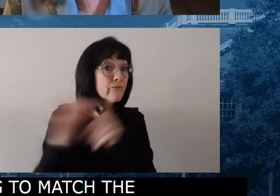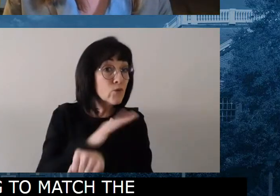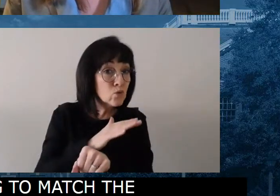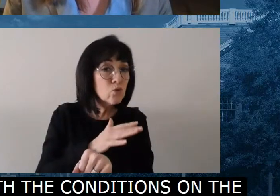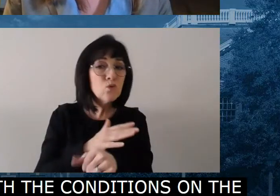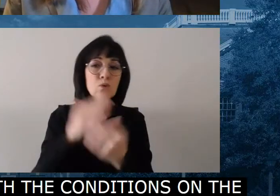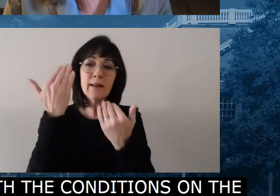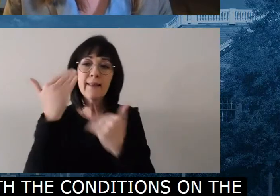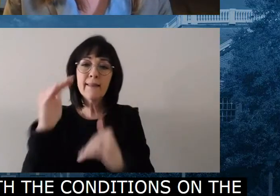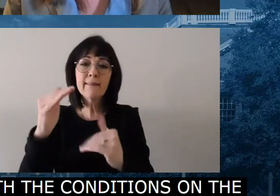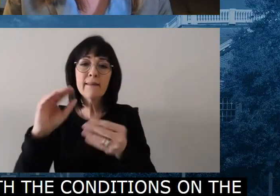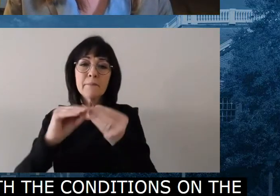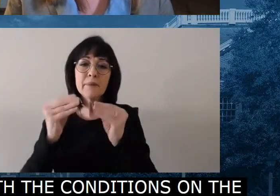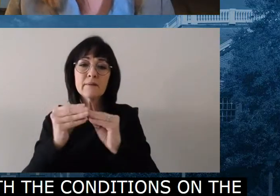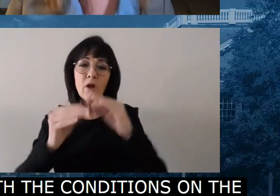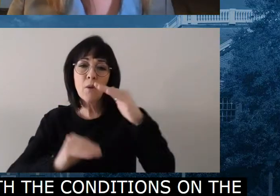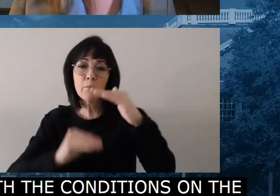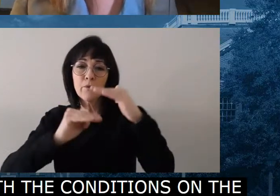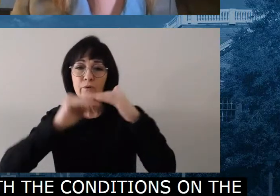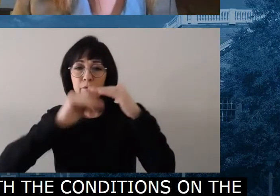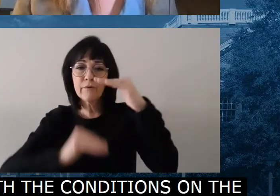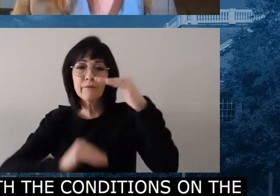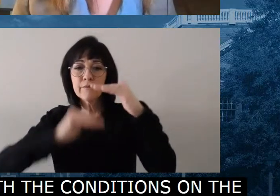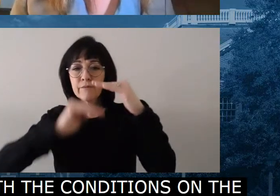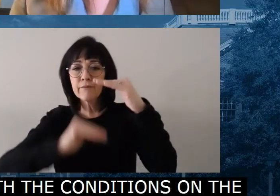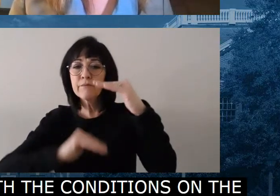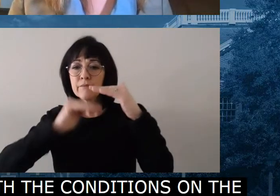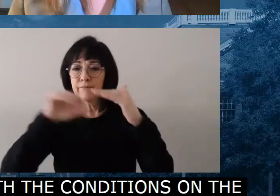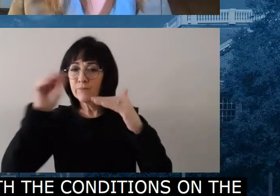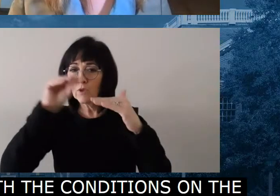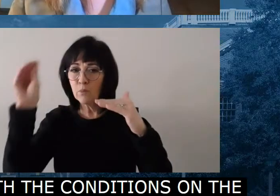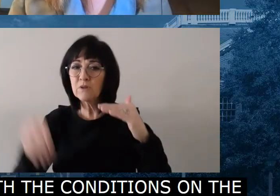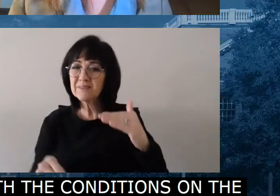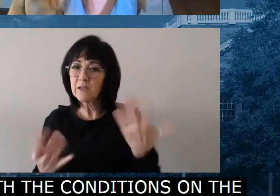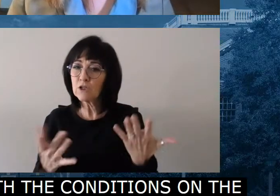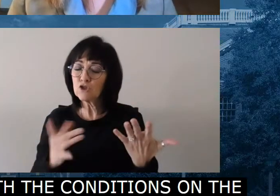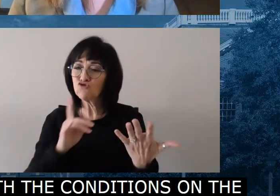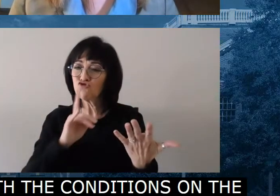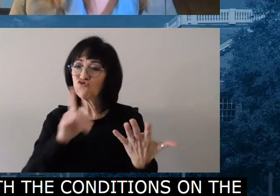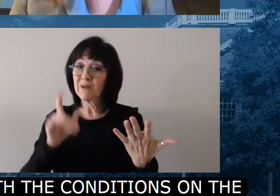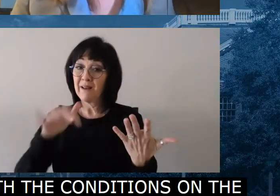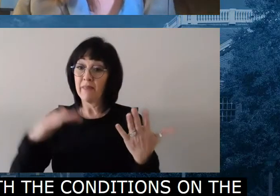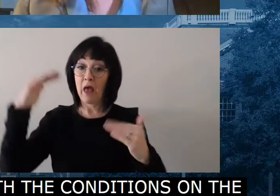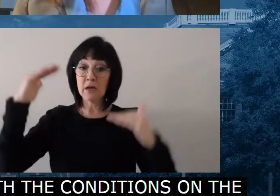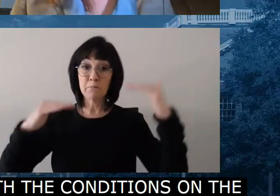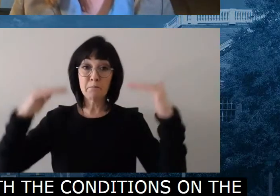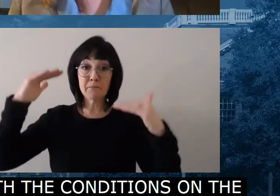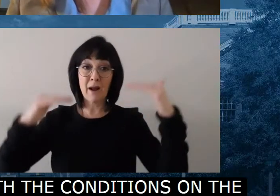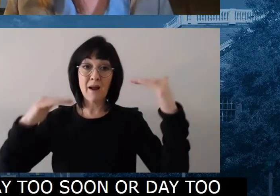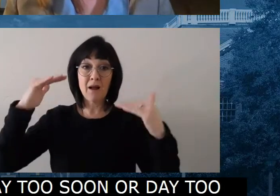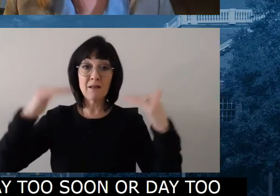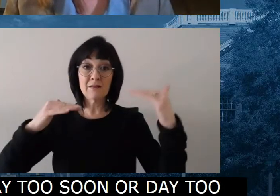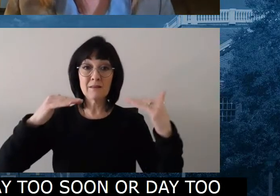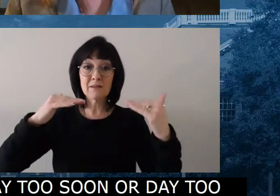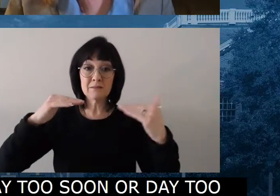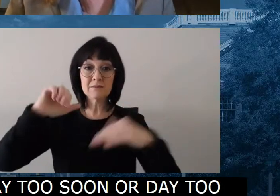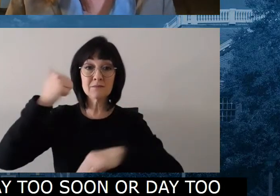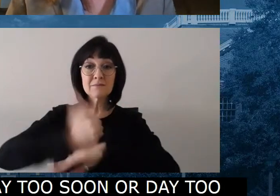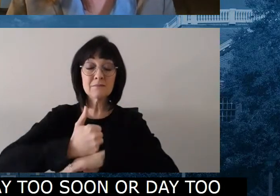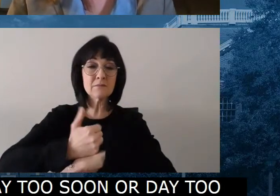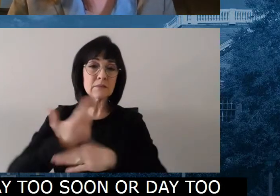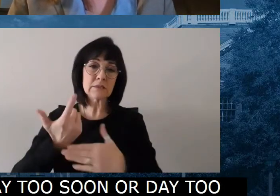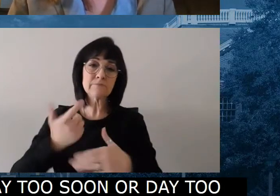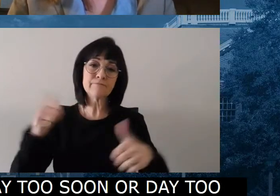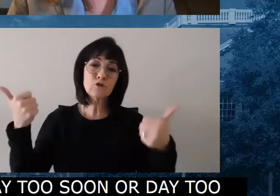that balance is challenging. And that's why the kind of uptick we're seeing in new positive